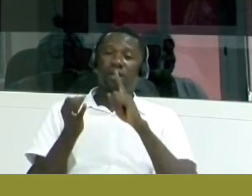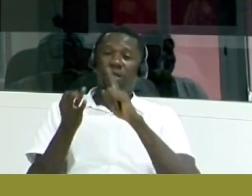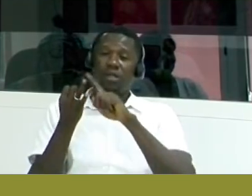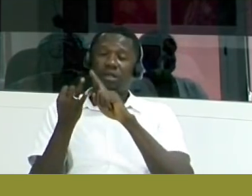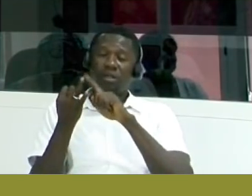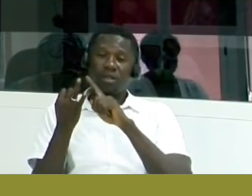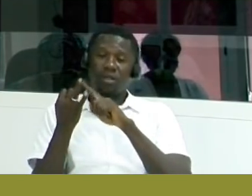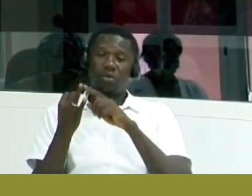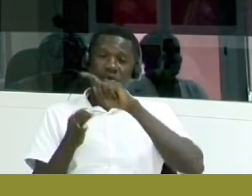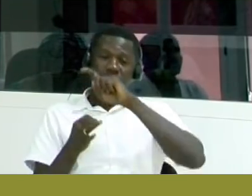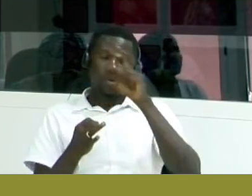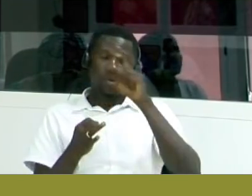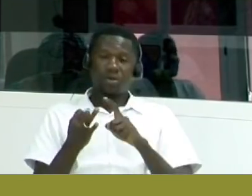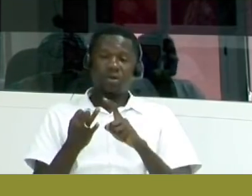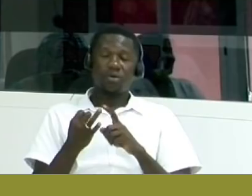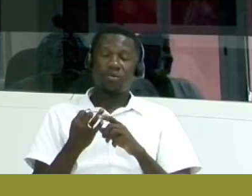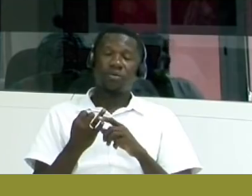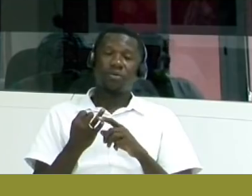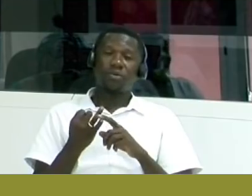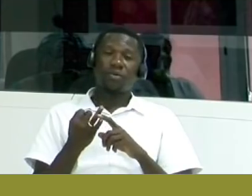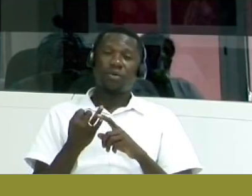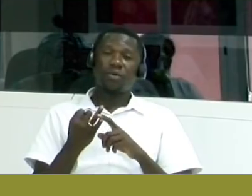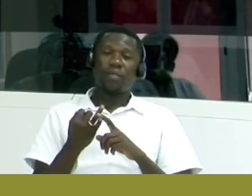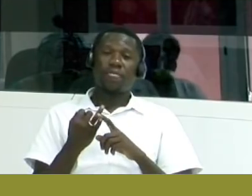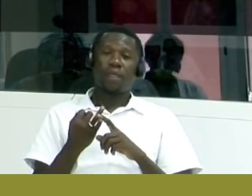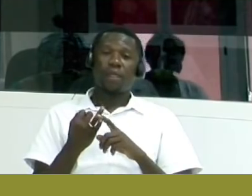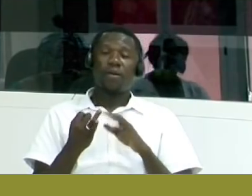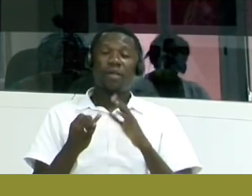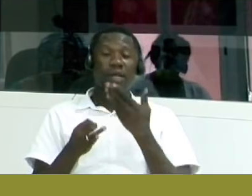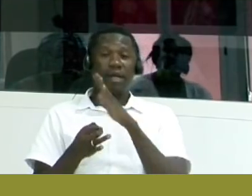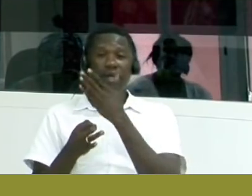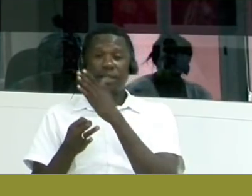question is, was there any